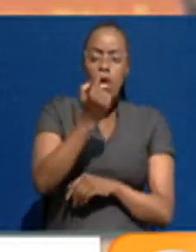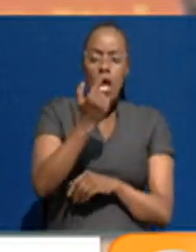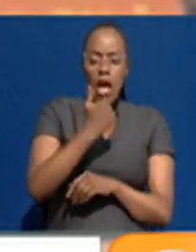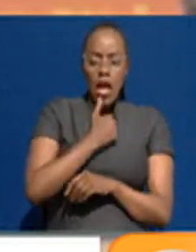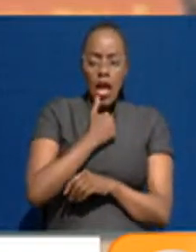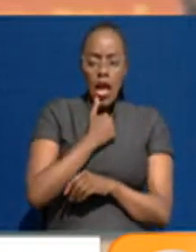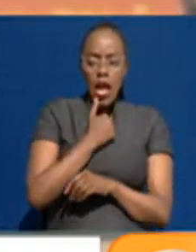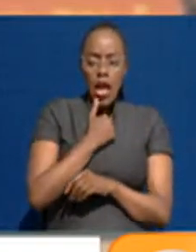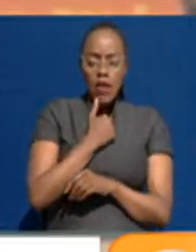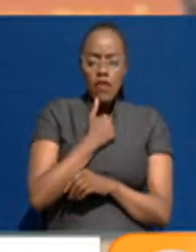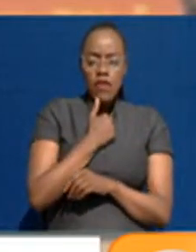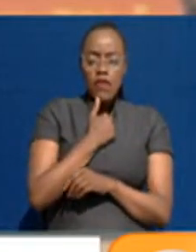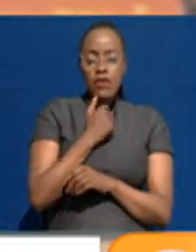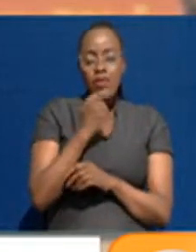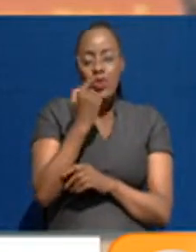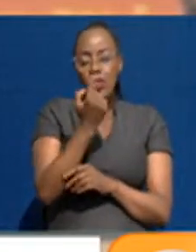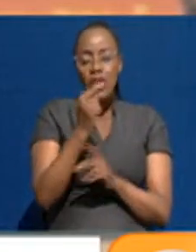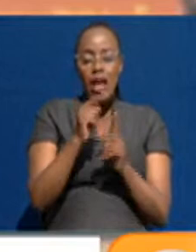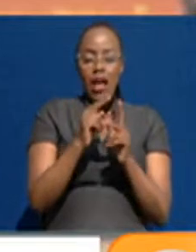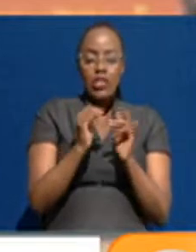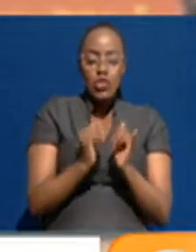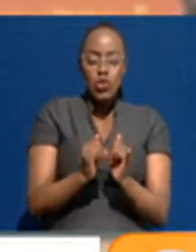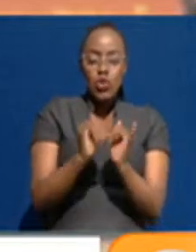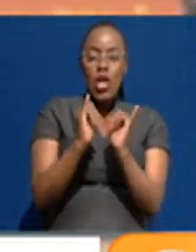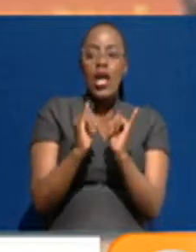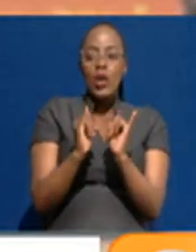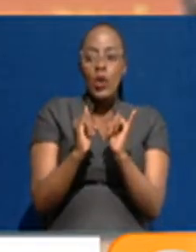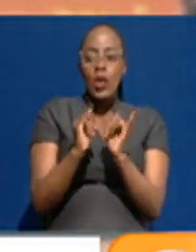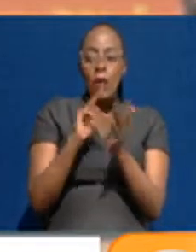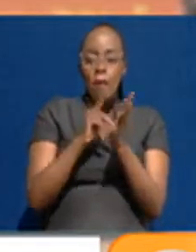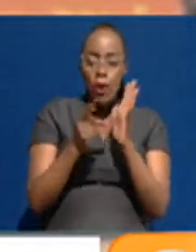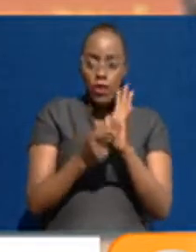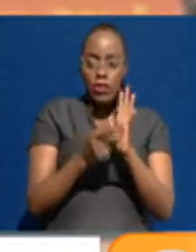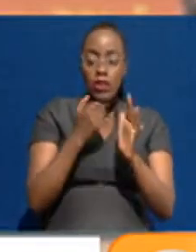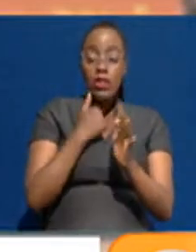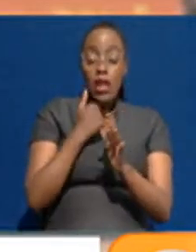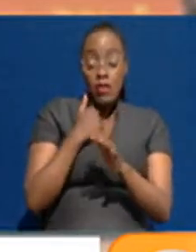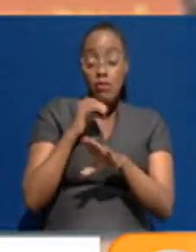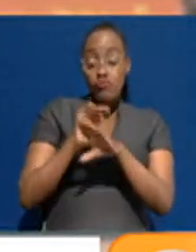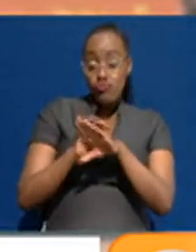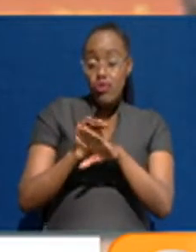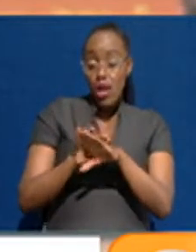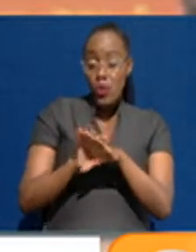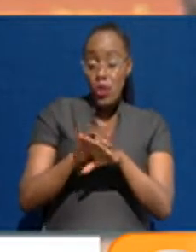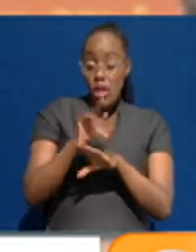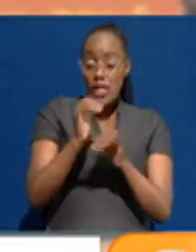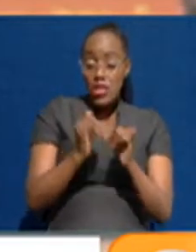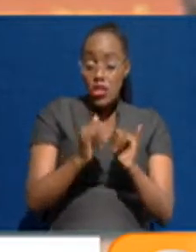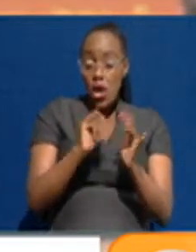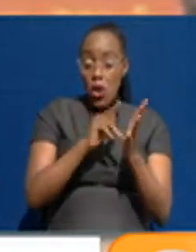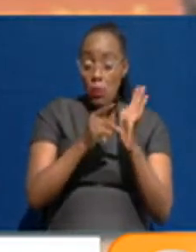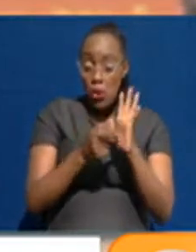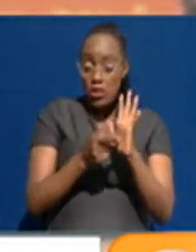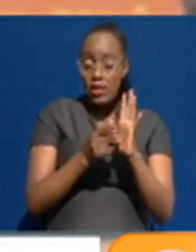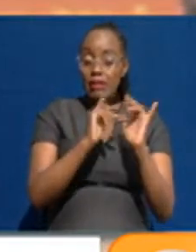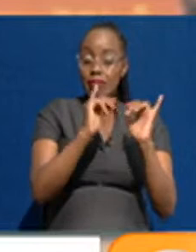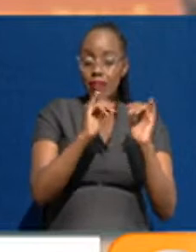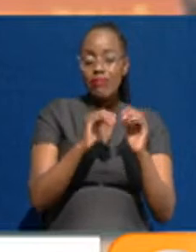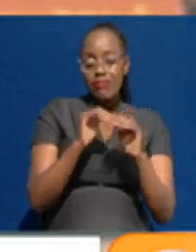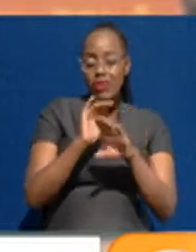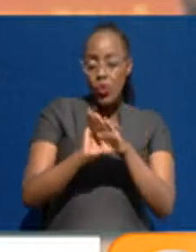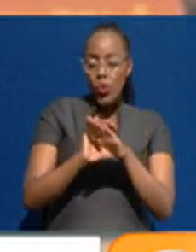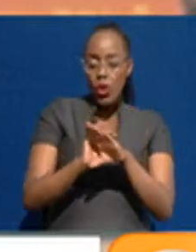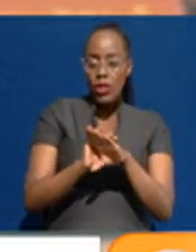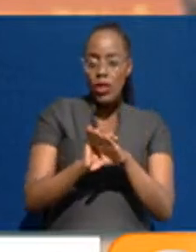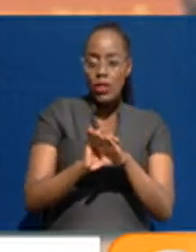they just concluded a pilot, and the results were quite encouraging. Not only are